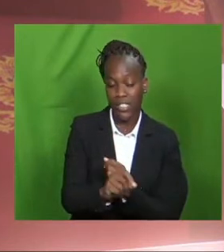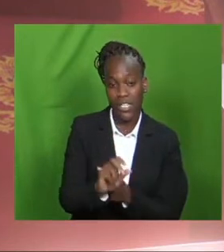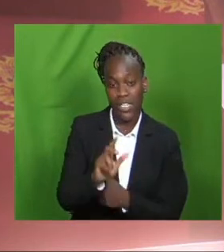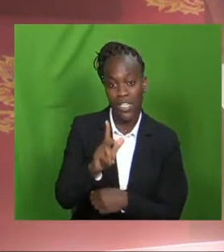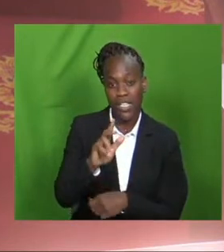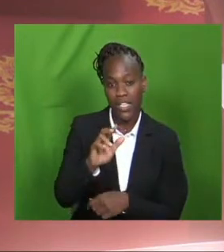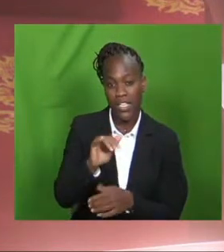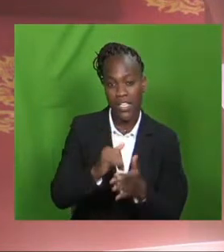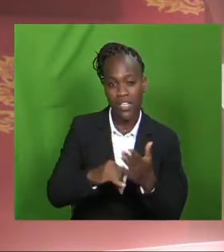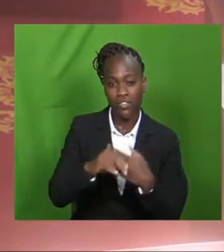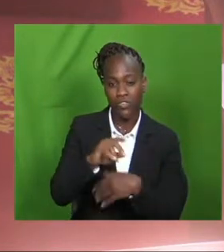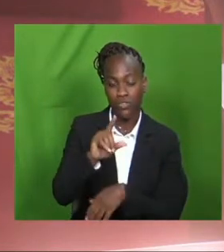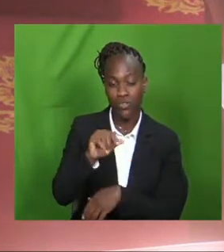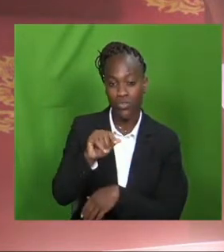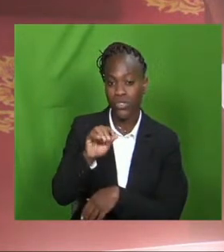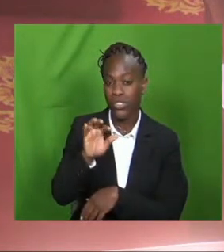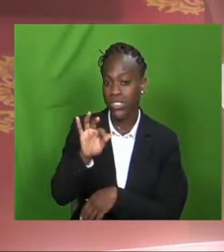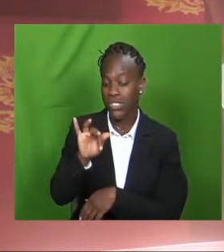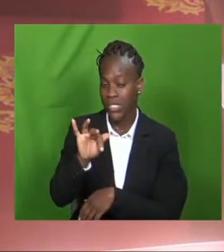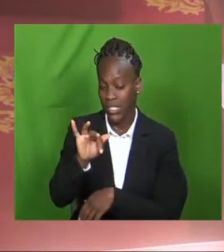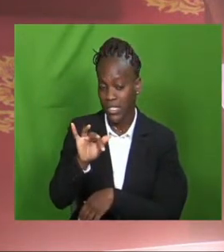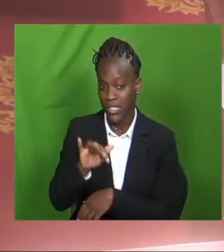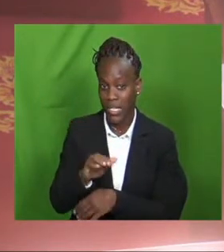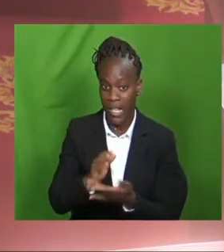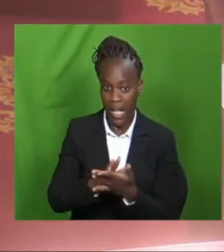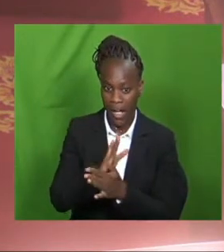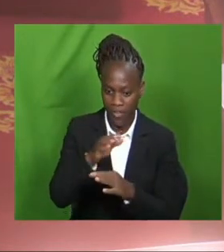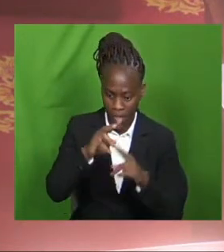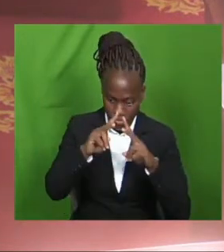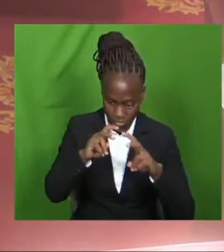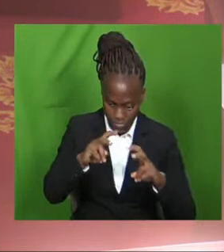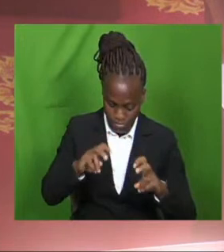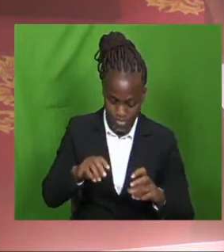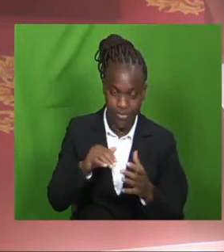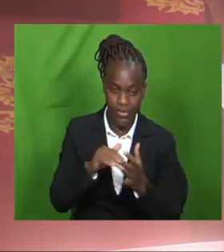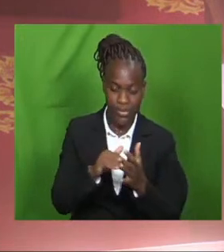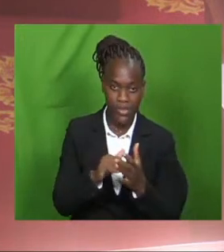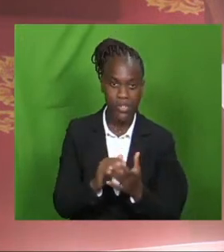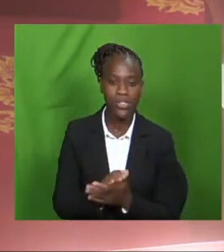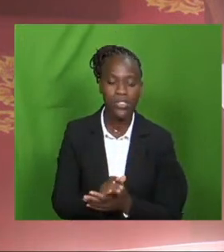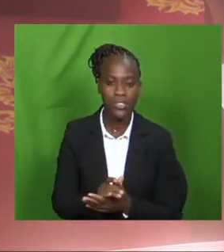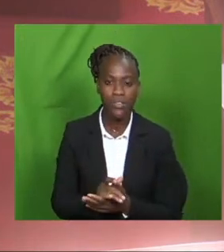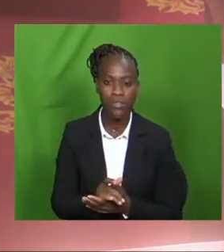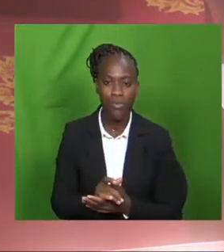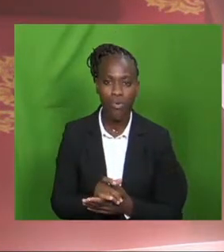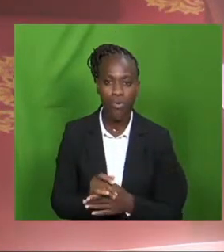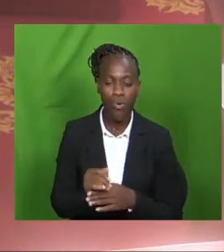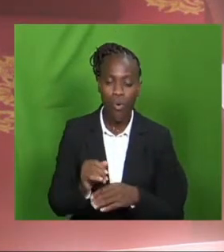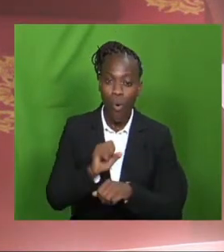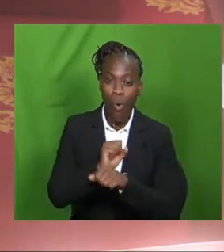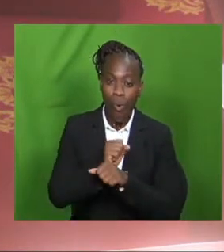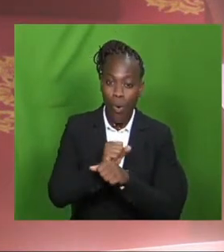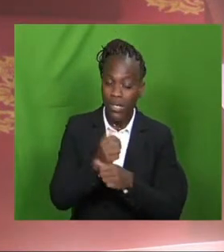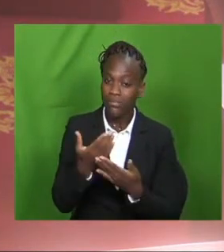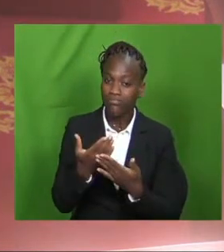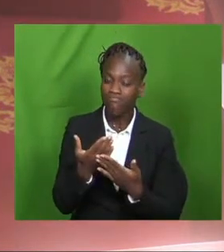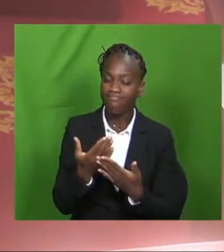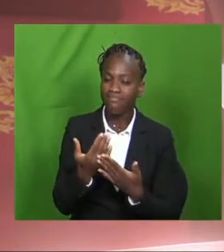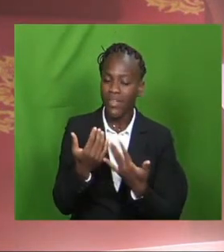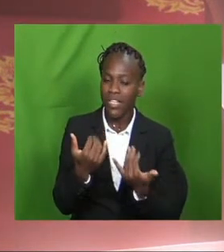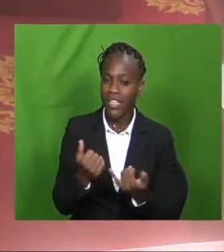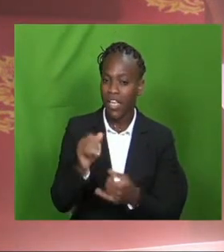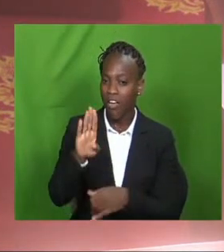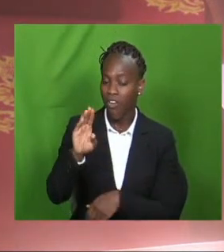to the scope of the works. Mr. Speaker, progress of work to date is at 40%